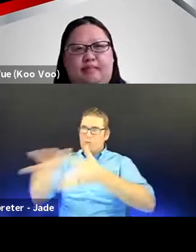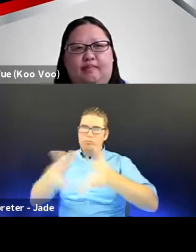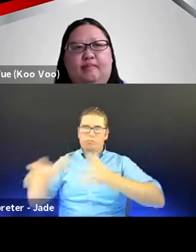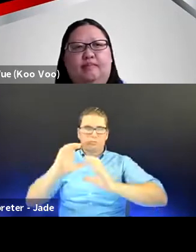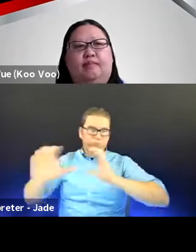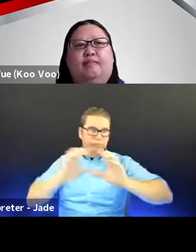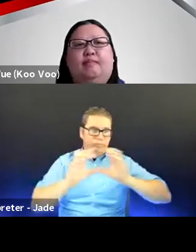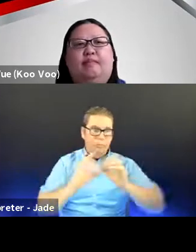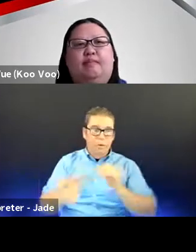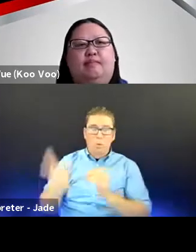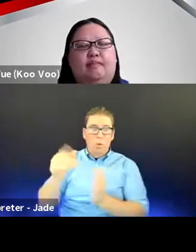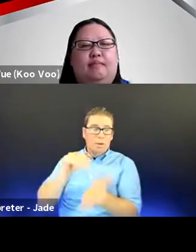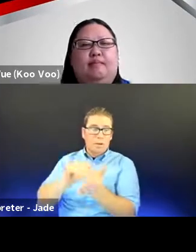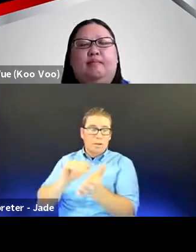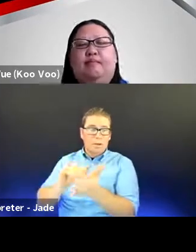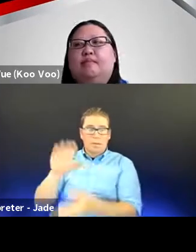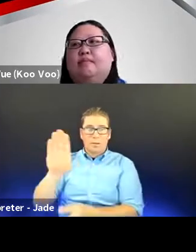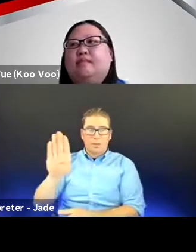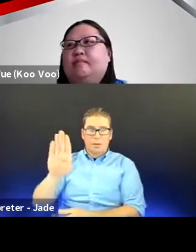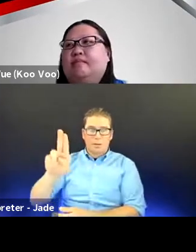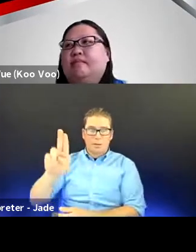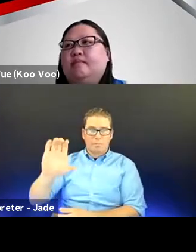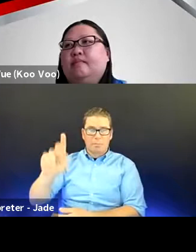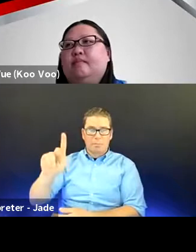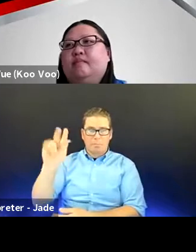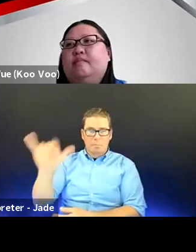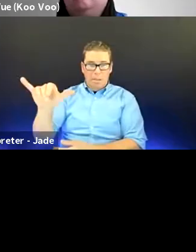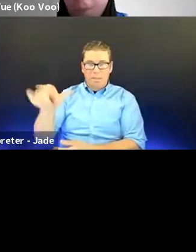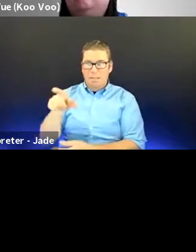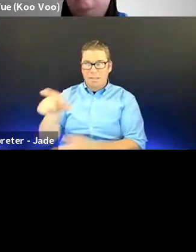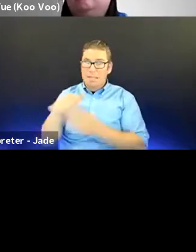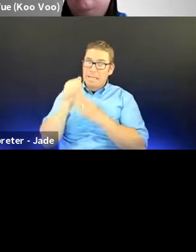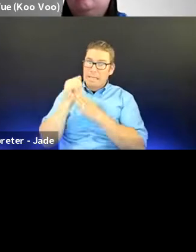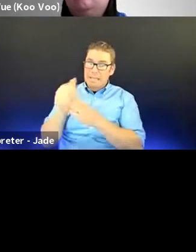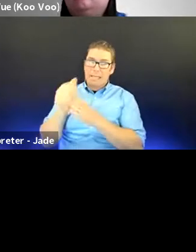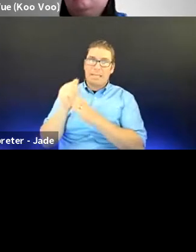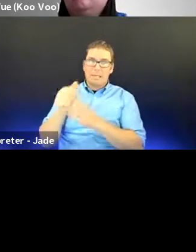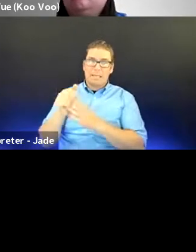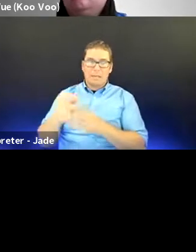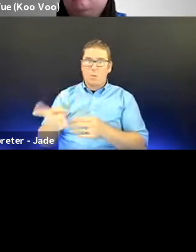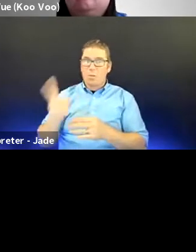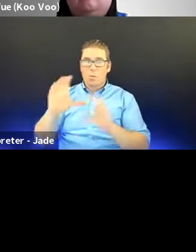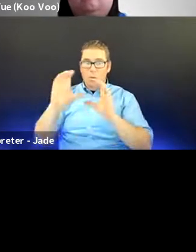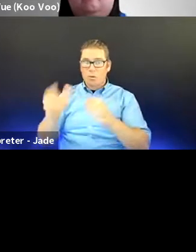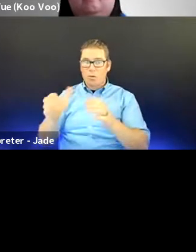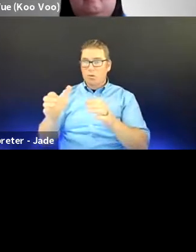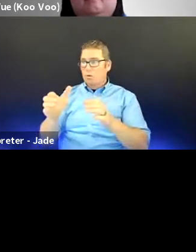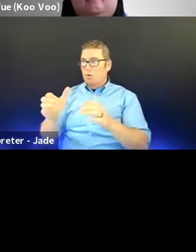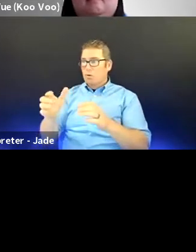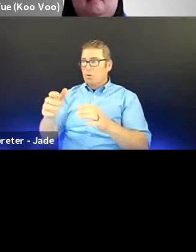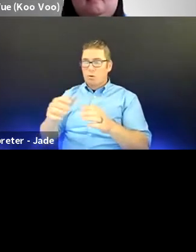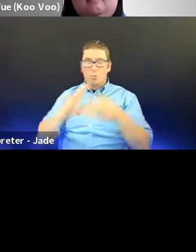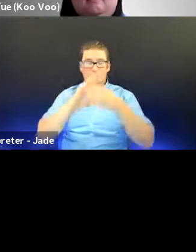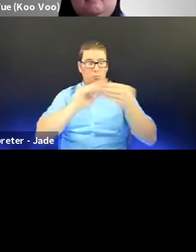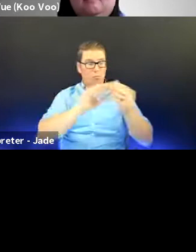Buckley really championed this for us too. He had a group of us on a committee look at a message that was going to be sent out to everybody. And a lot of